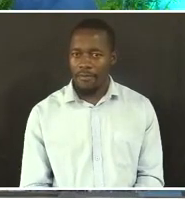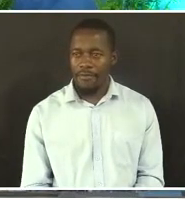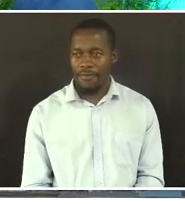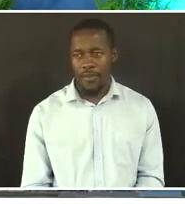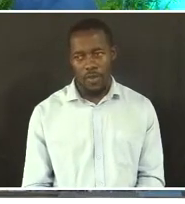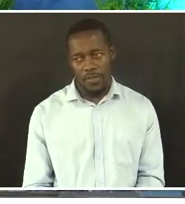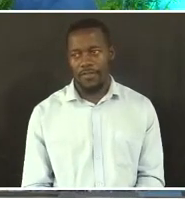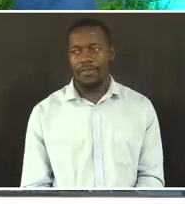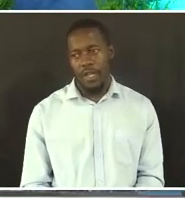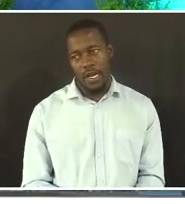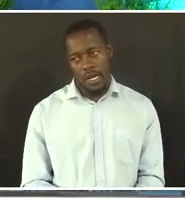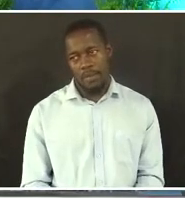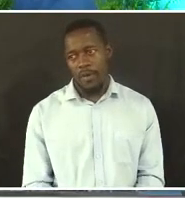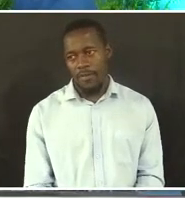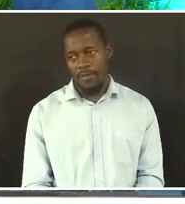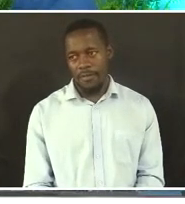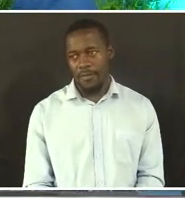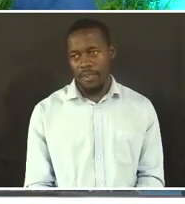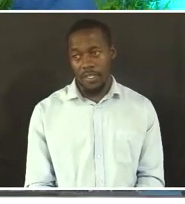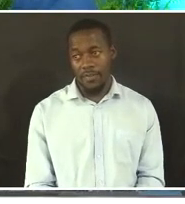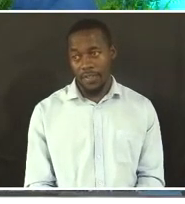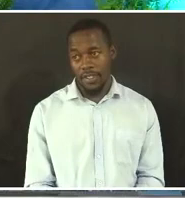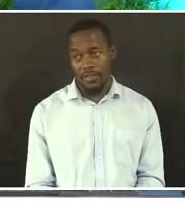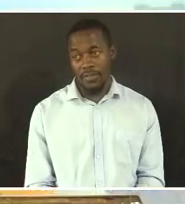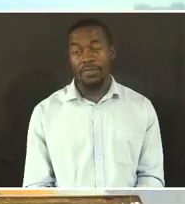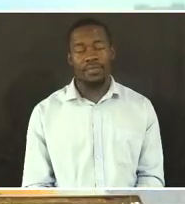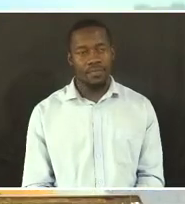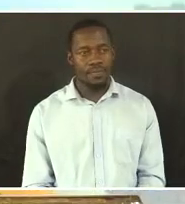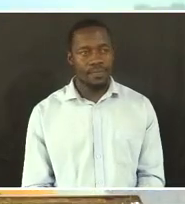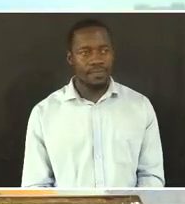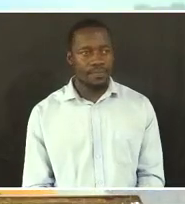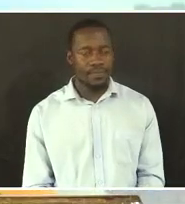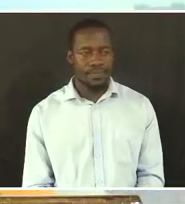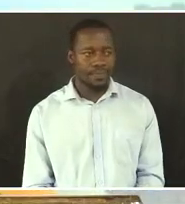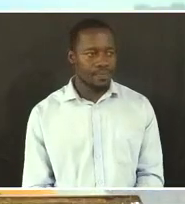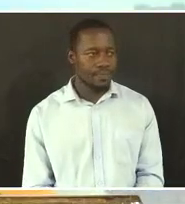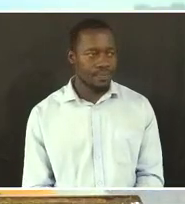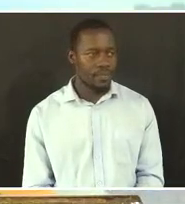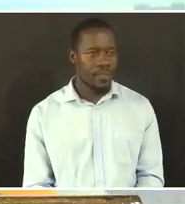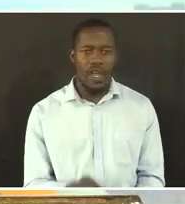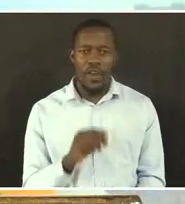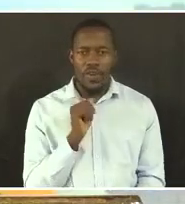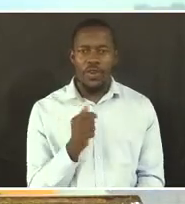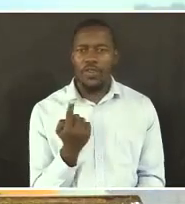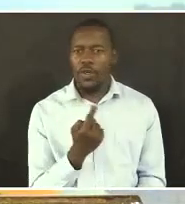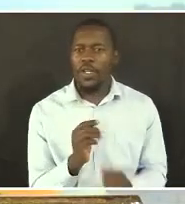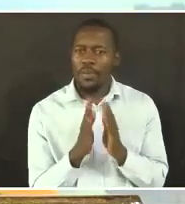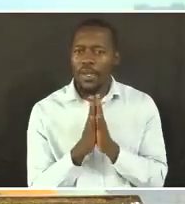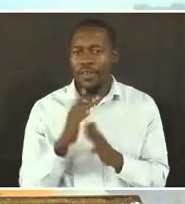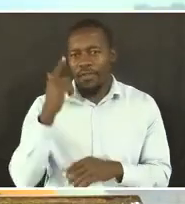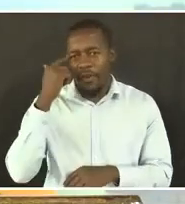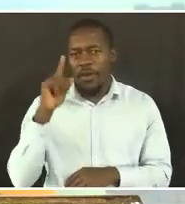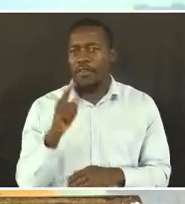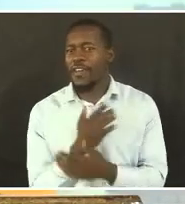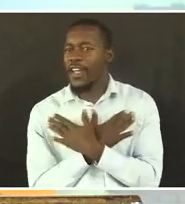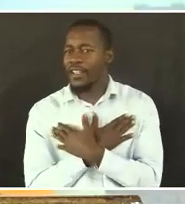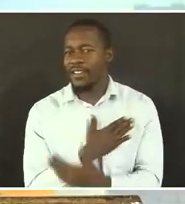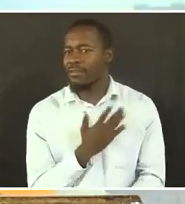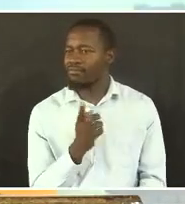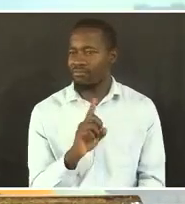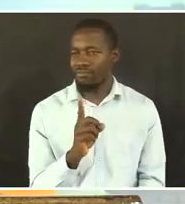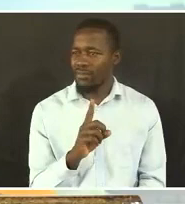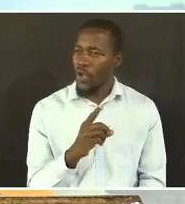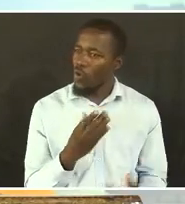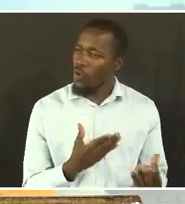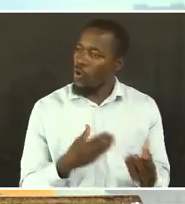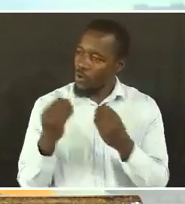When we go and pray for the sick, not only praying for your friends who are unwell, go and reach out to the